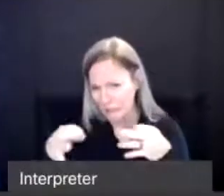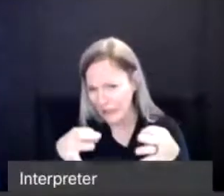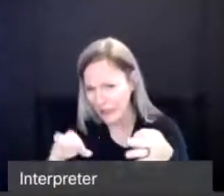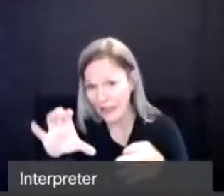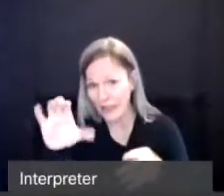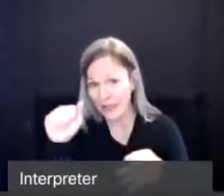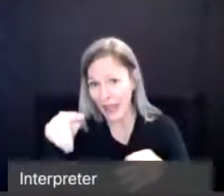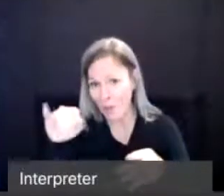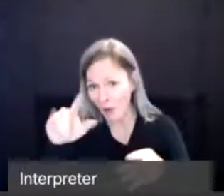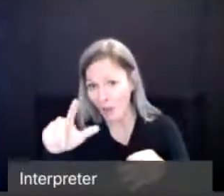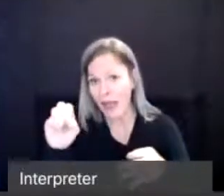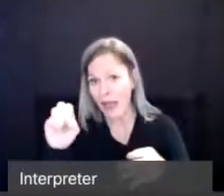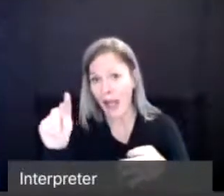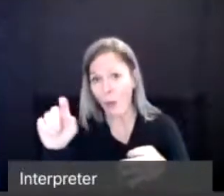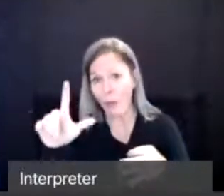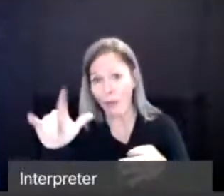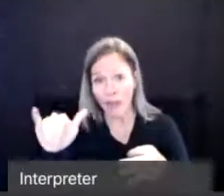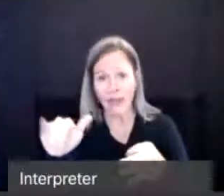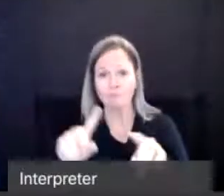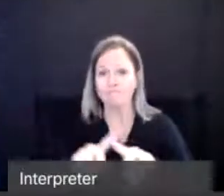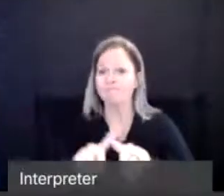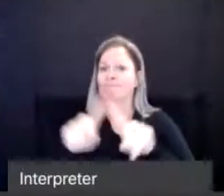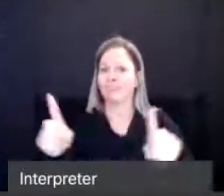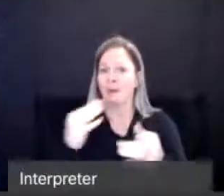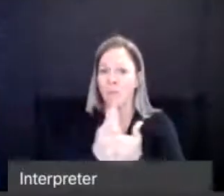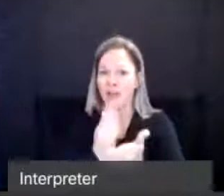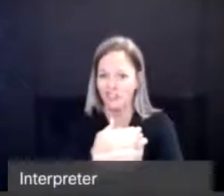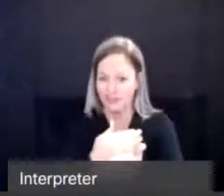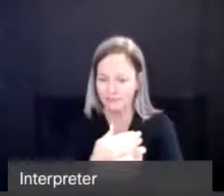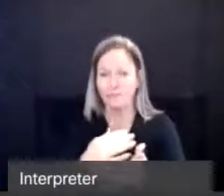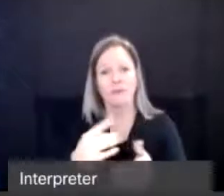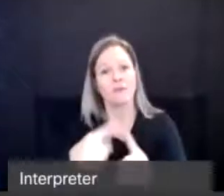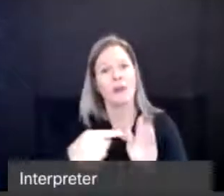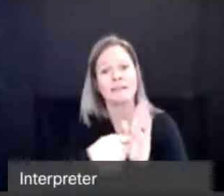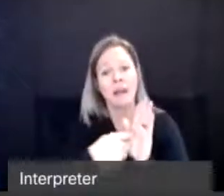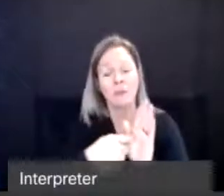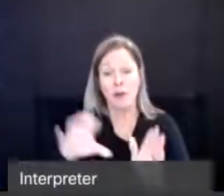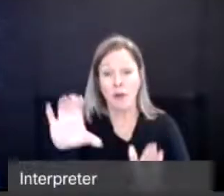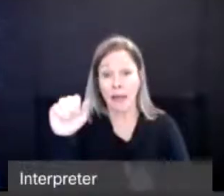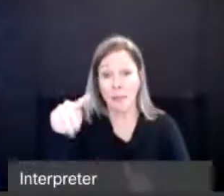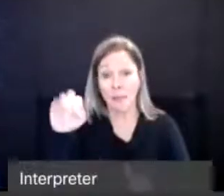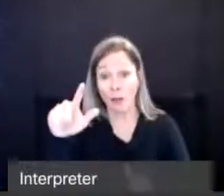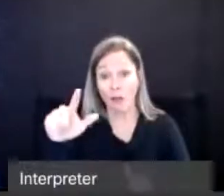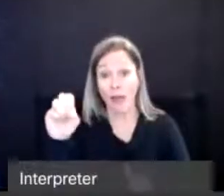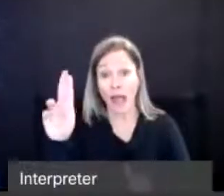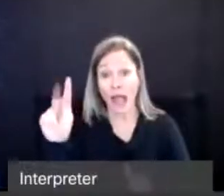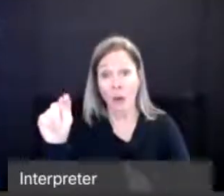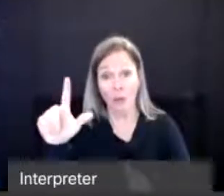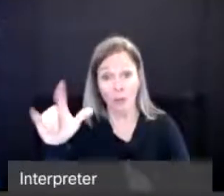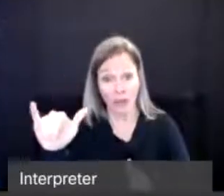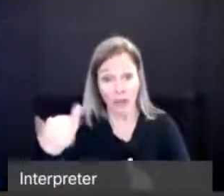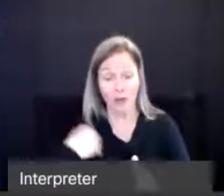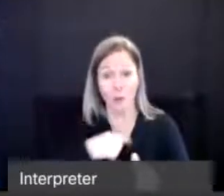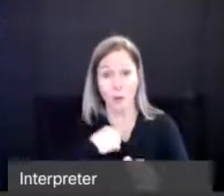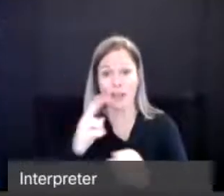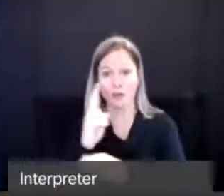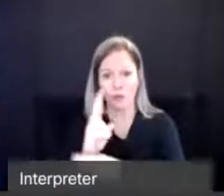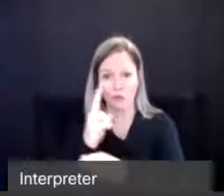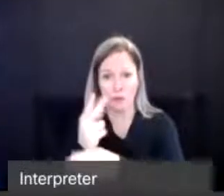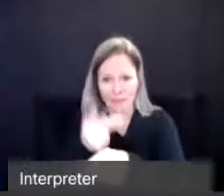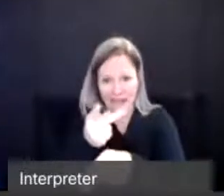is a whole different budget. And so, for instance, capital outlay is what we currently use to maintain our